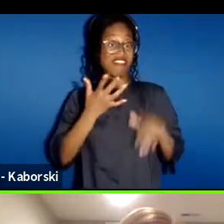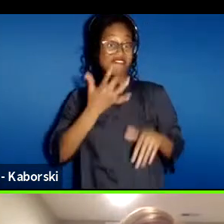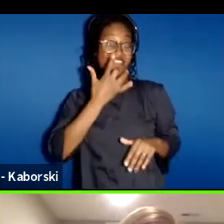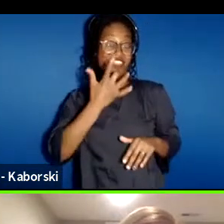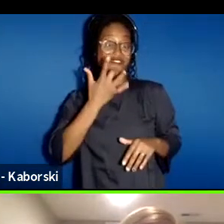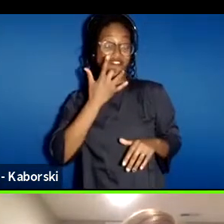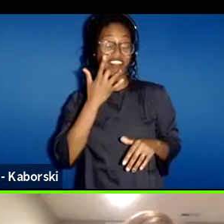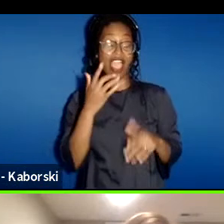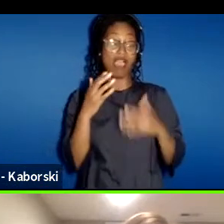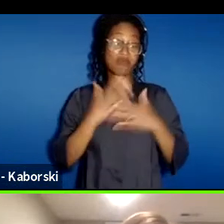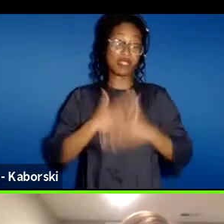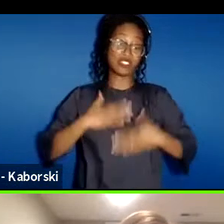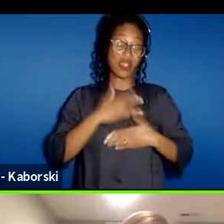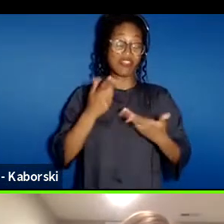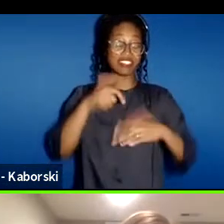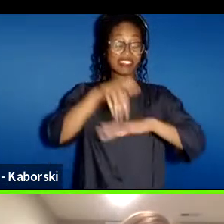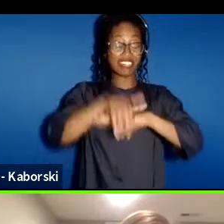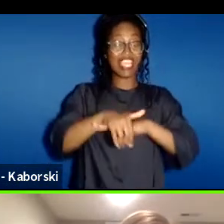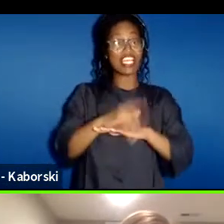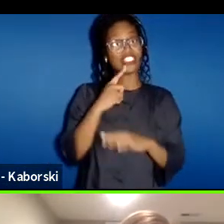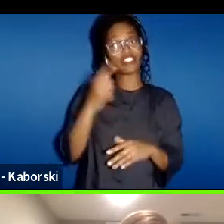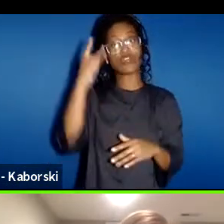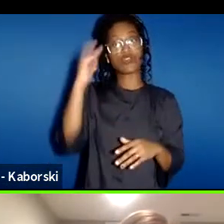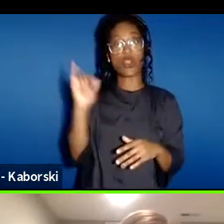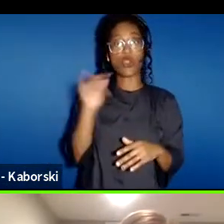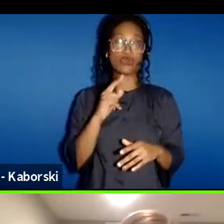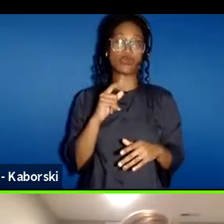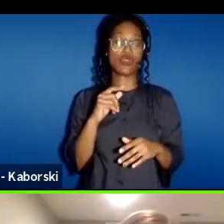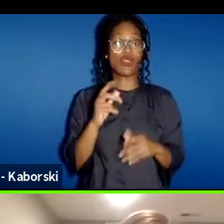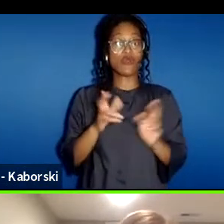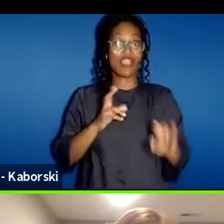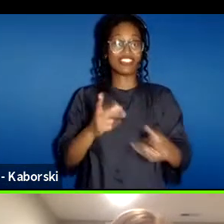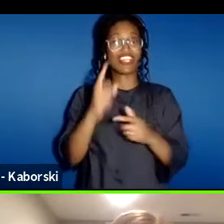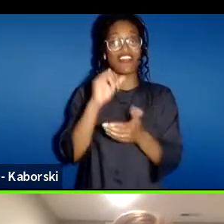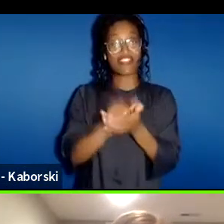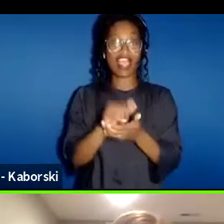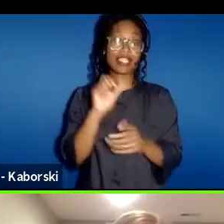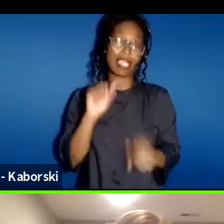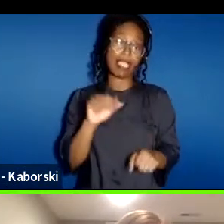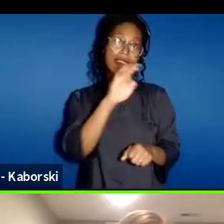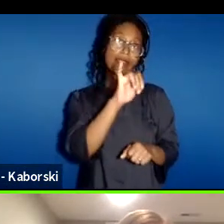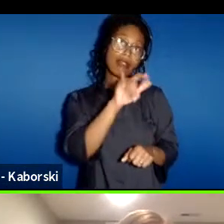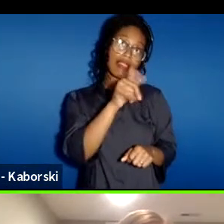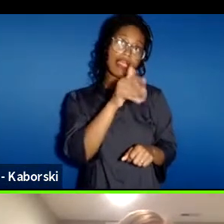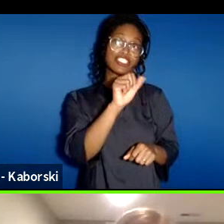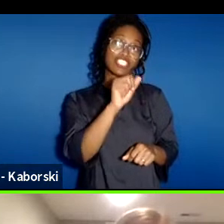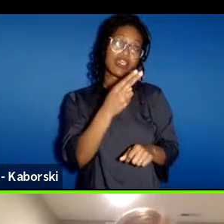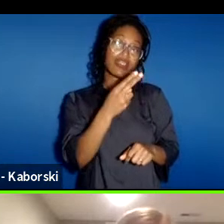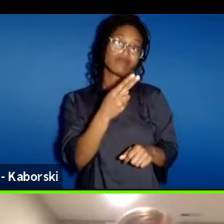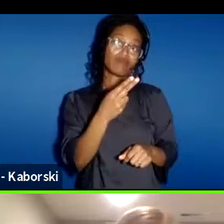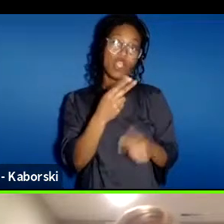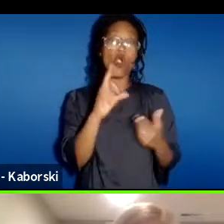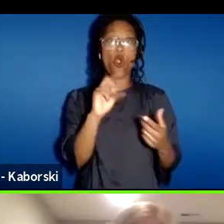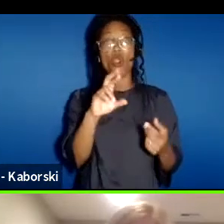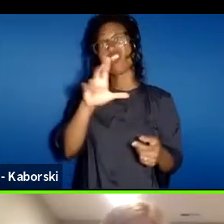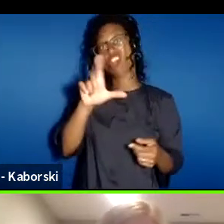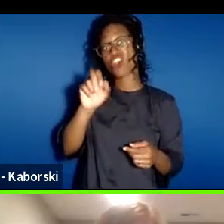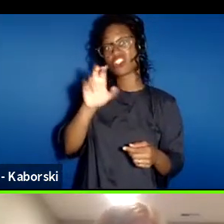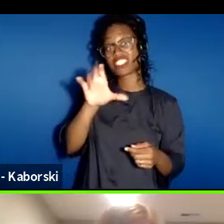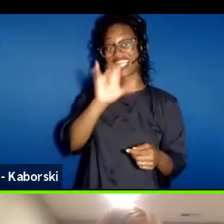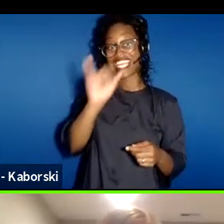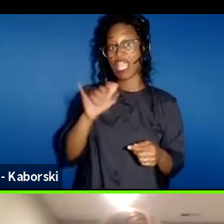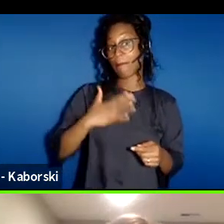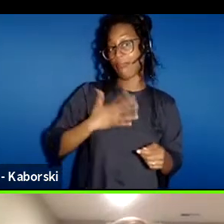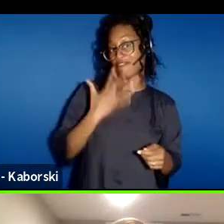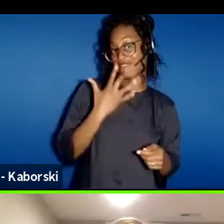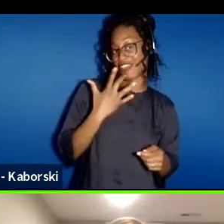is called the Gold Rush. It can be made with either Elijah Craig's small batch, really any bourbon, or Larceny, which happens to be my